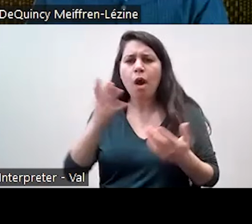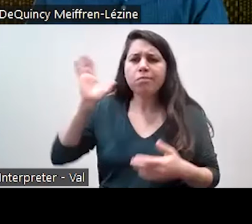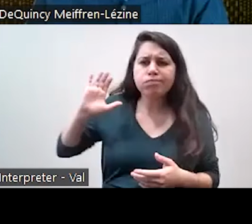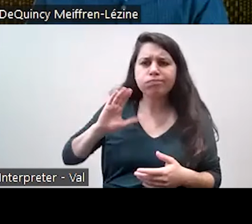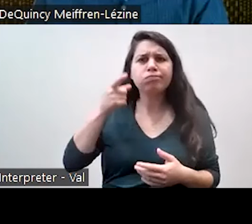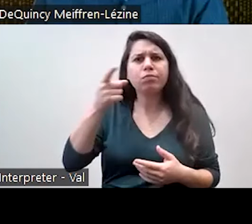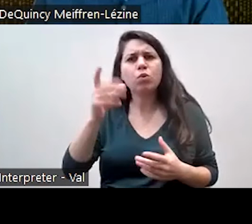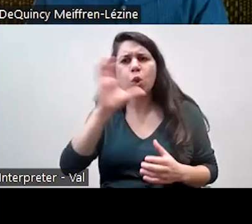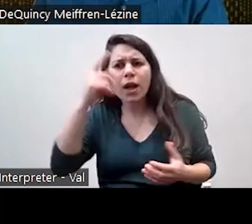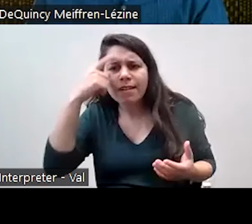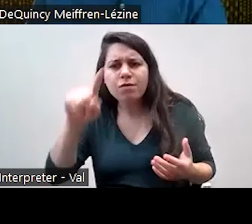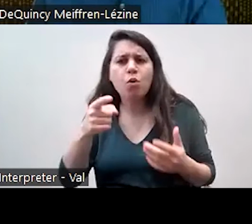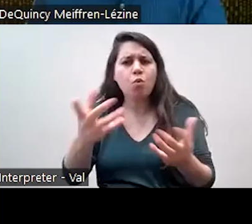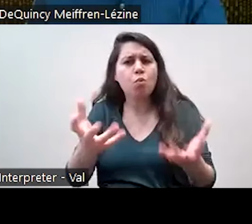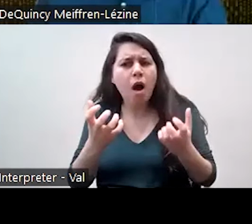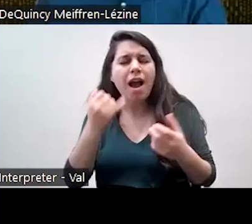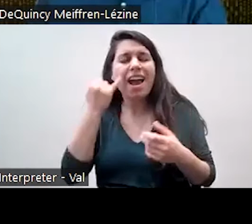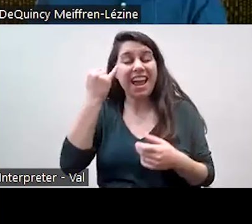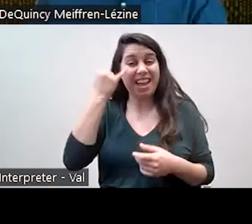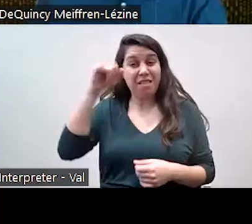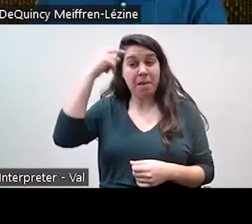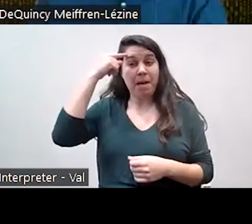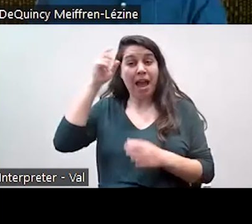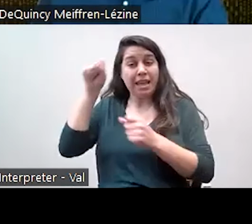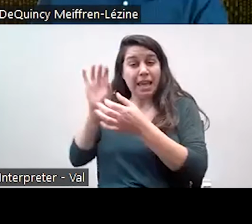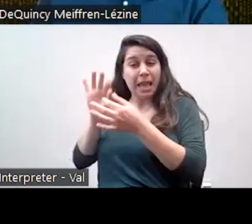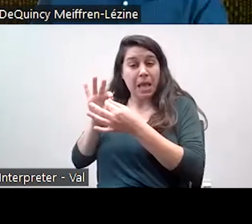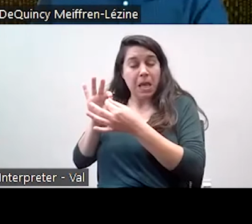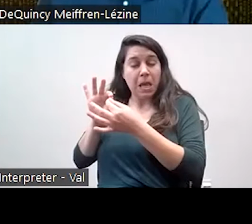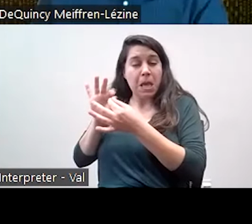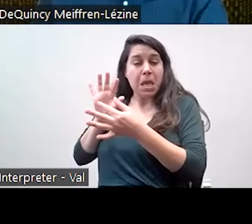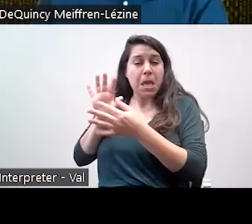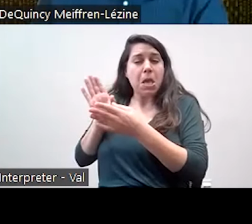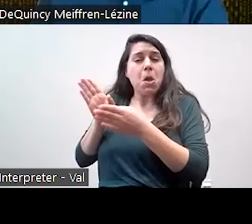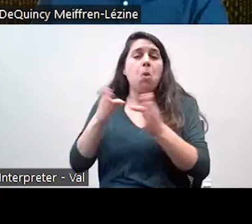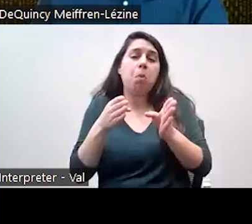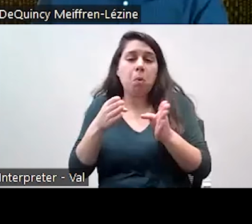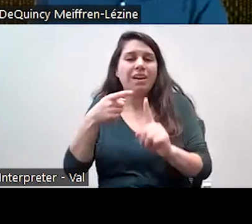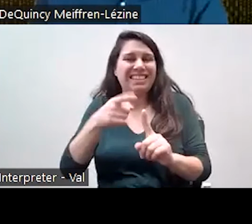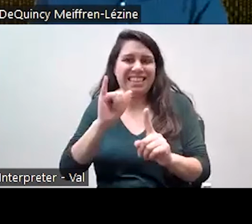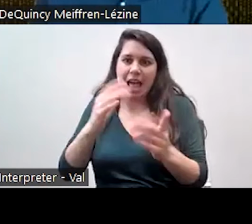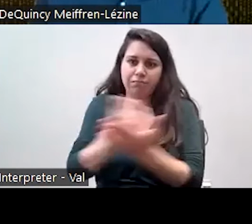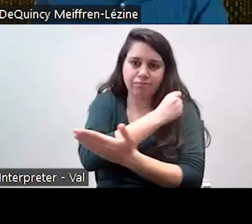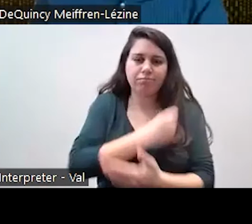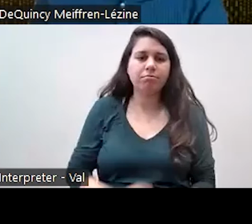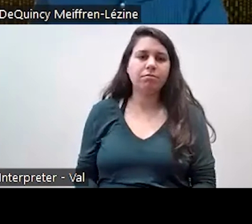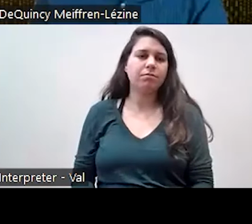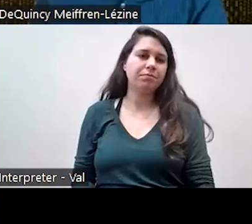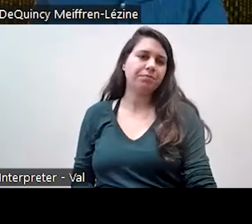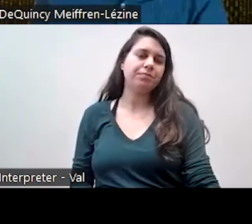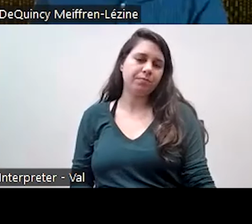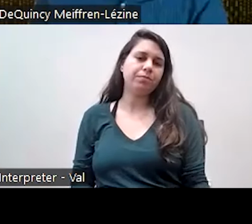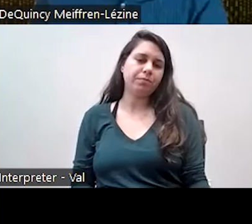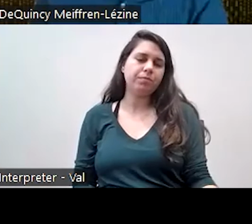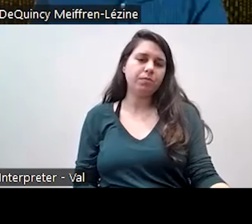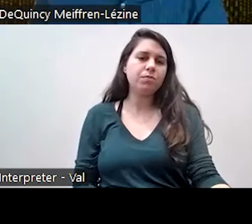to? And if we can get their mind to kind of shift in that direction, then again, we're finding a turning point. I have them